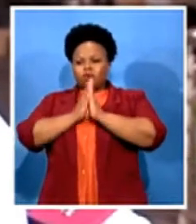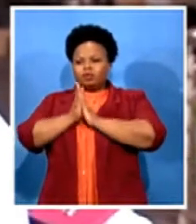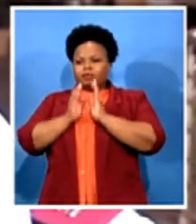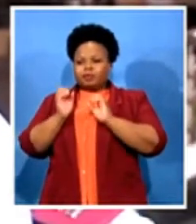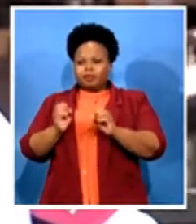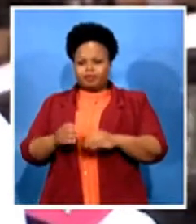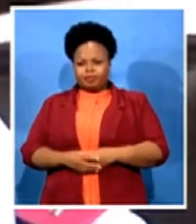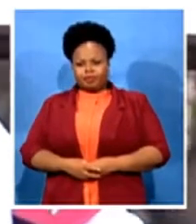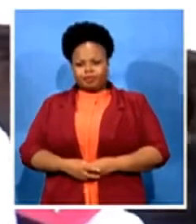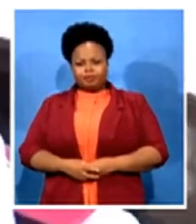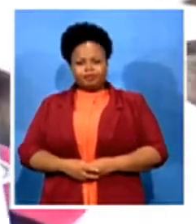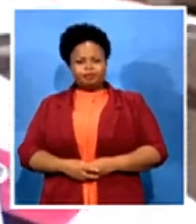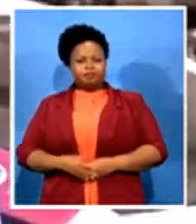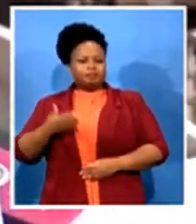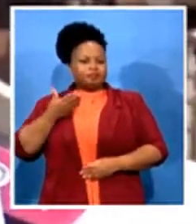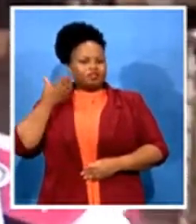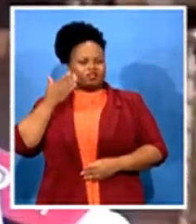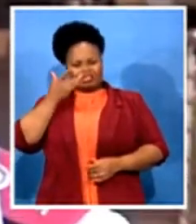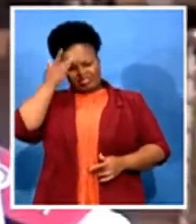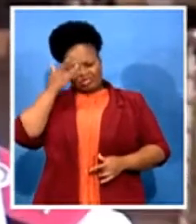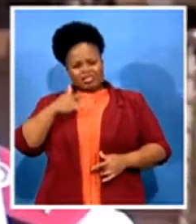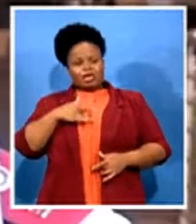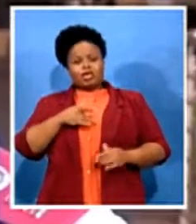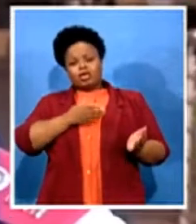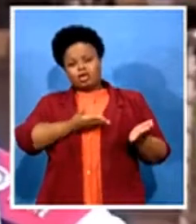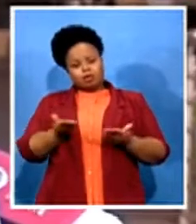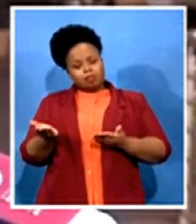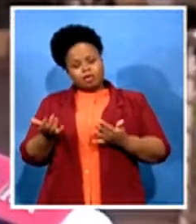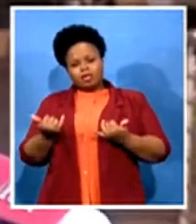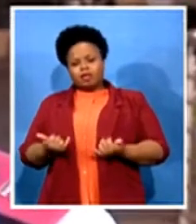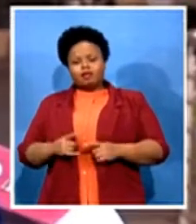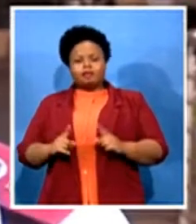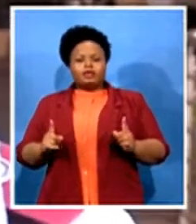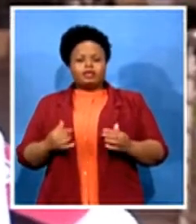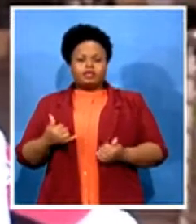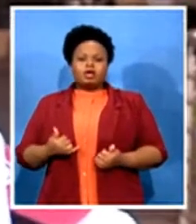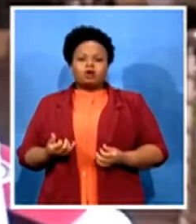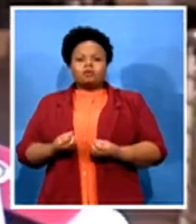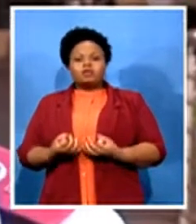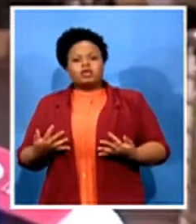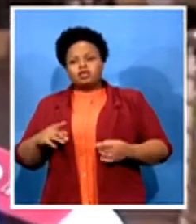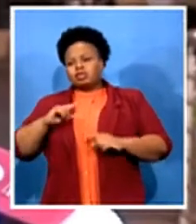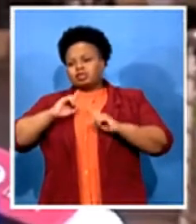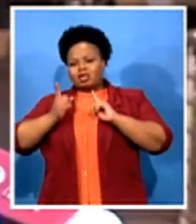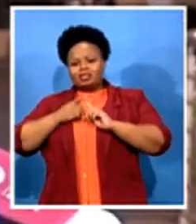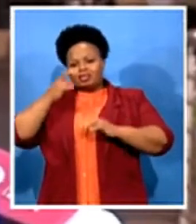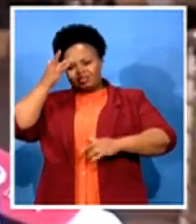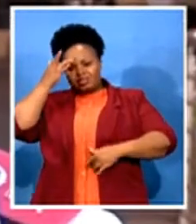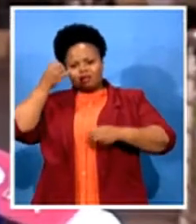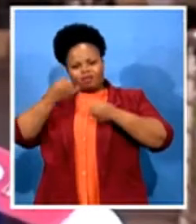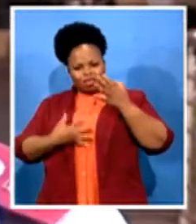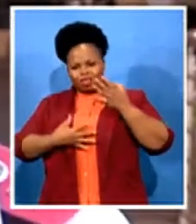sick patients, but we are disturbed by the number of trauma cases that we are receiving. Some of them getting to the hospital